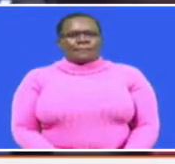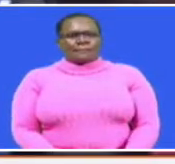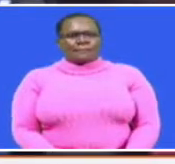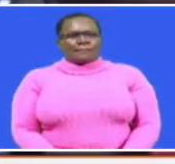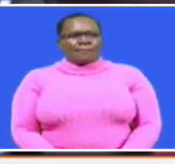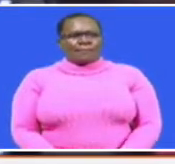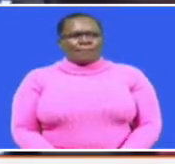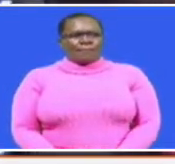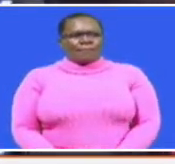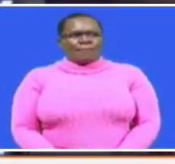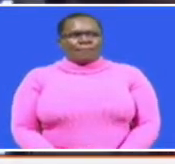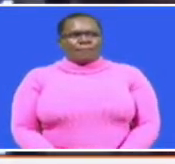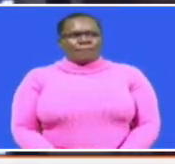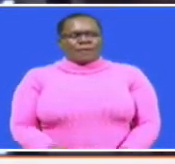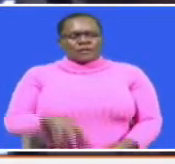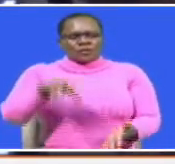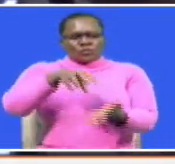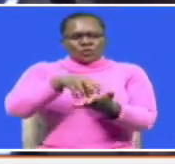Because of the situation we are in,